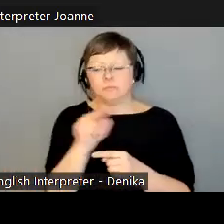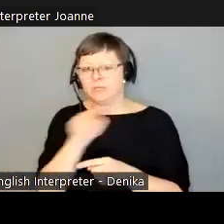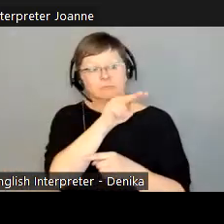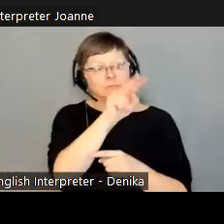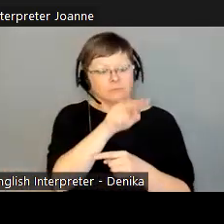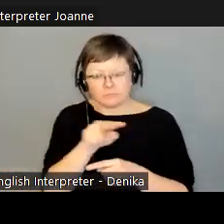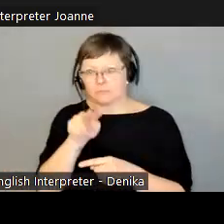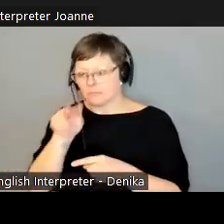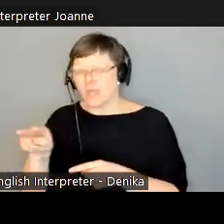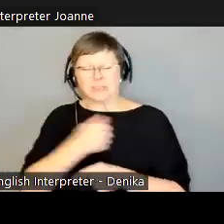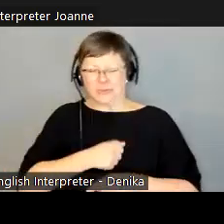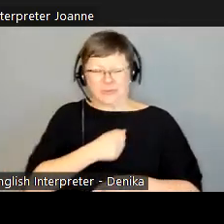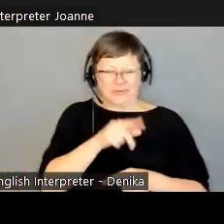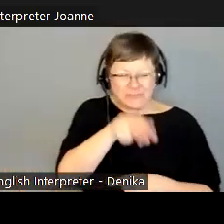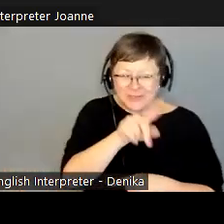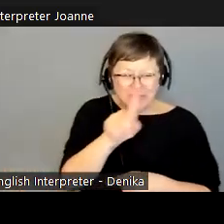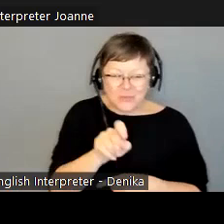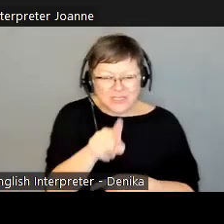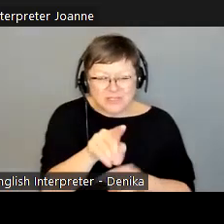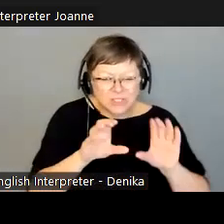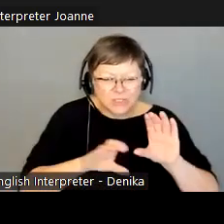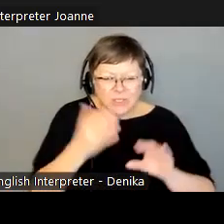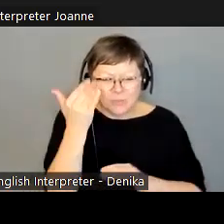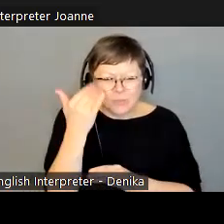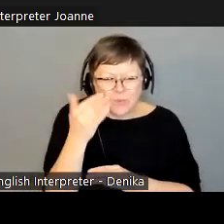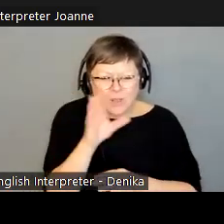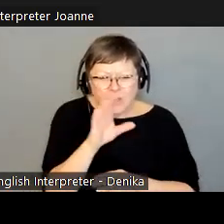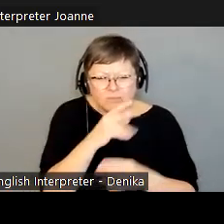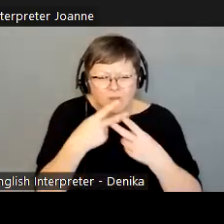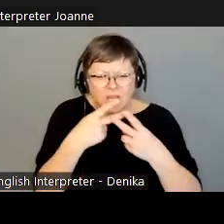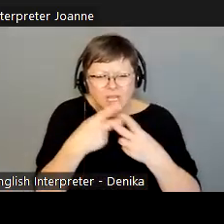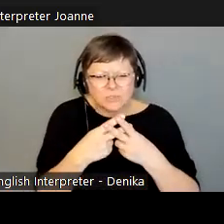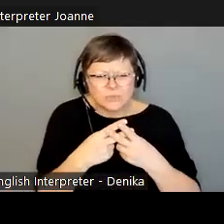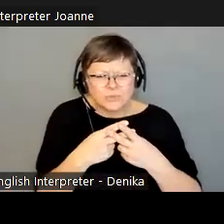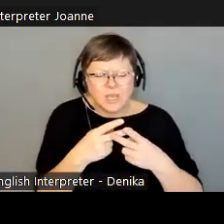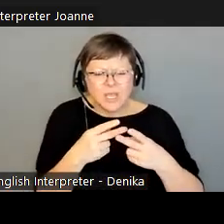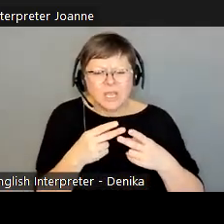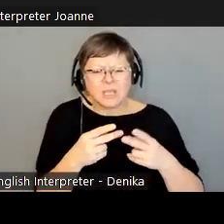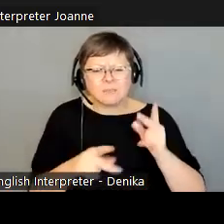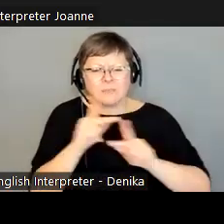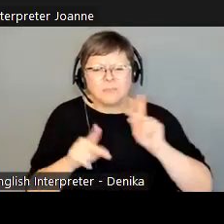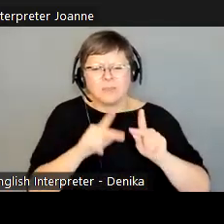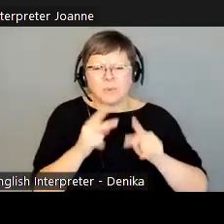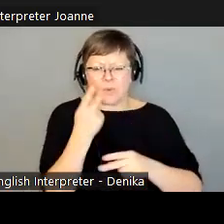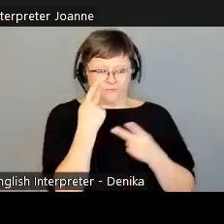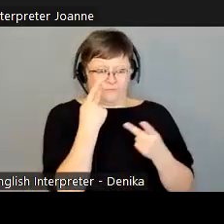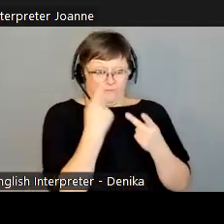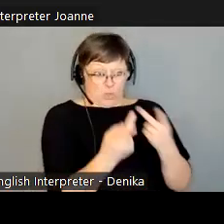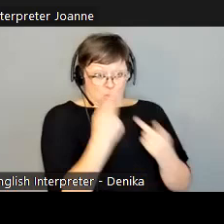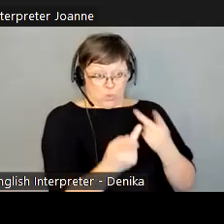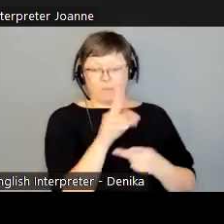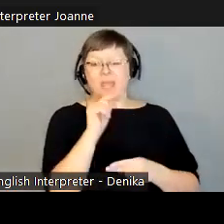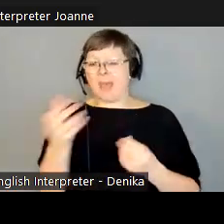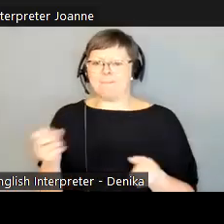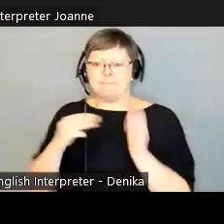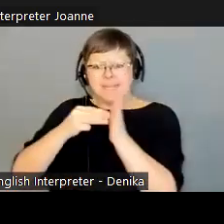Sorry, I was just reading a question in chat. Why do you look for hashtags with good viewership but not millions? So if you say looked